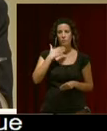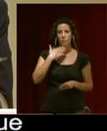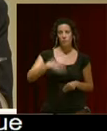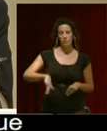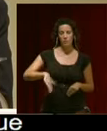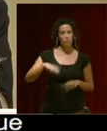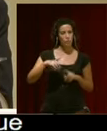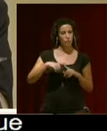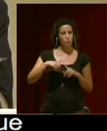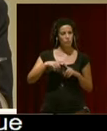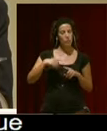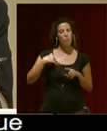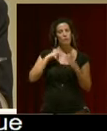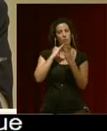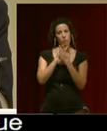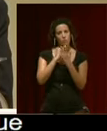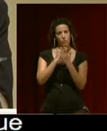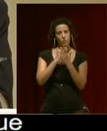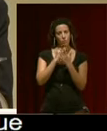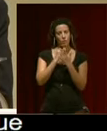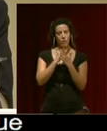and fall.